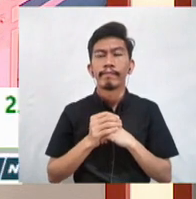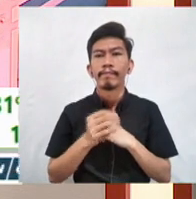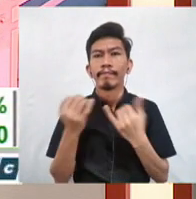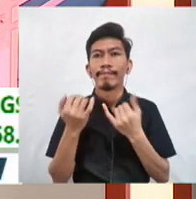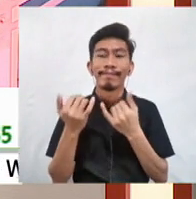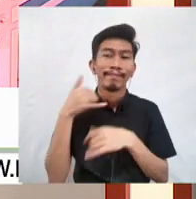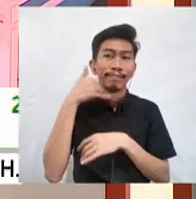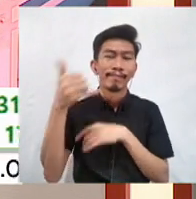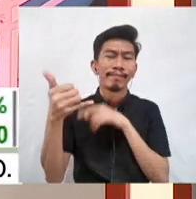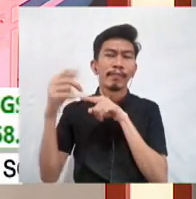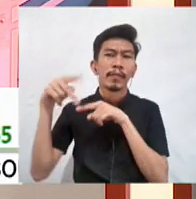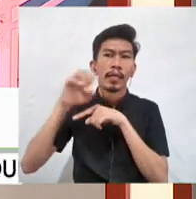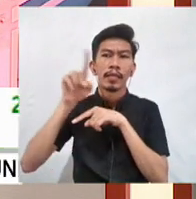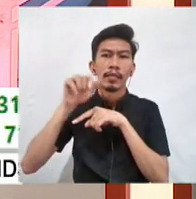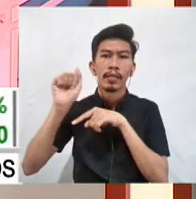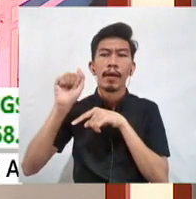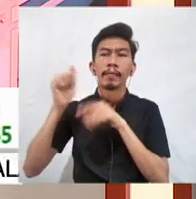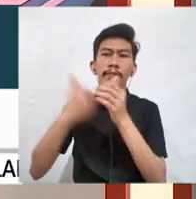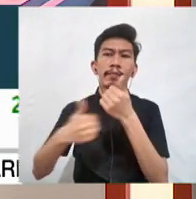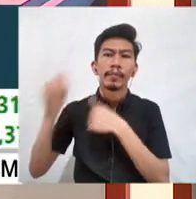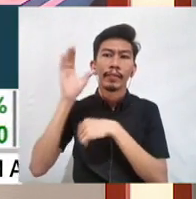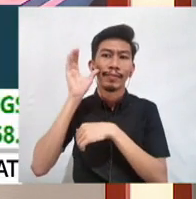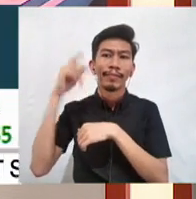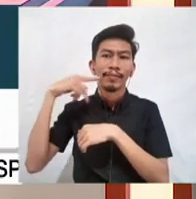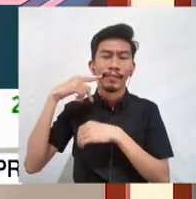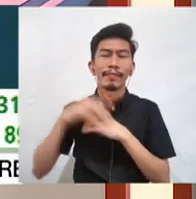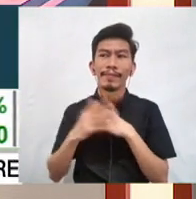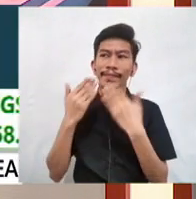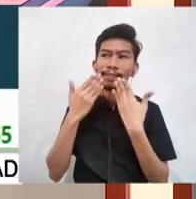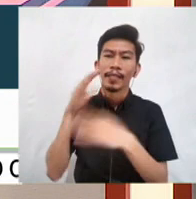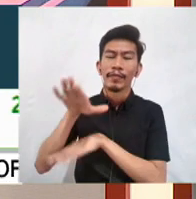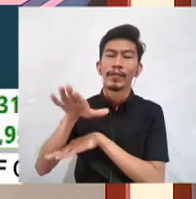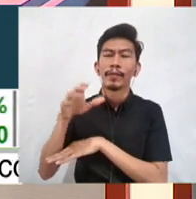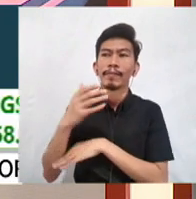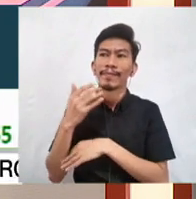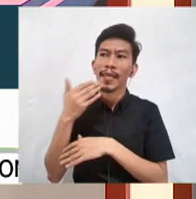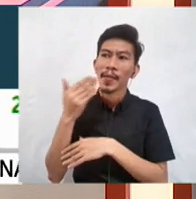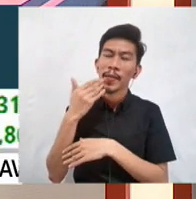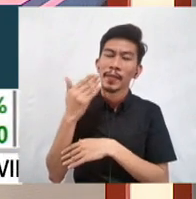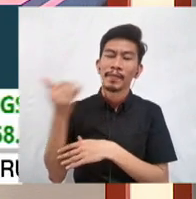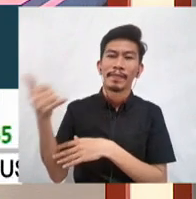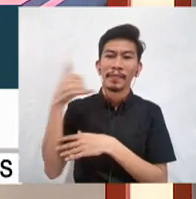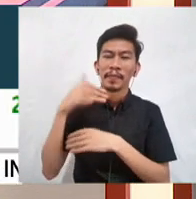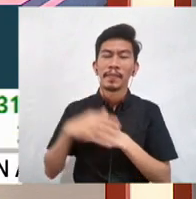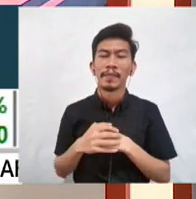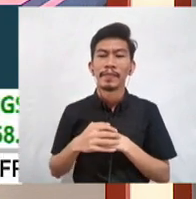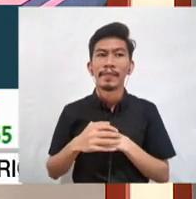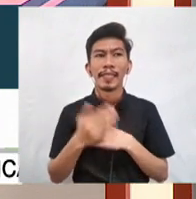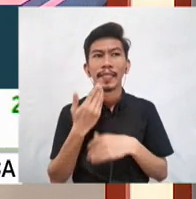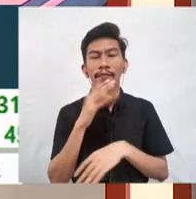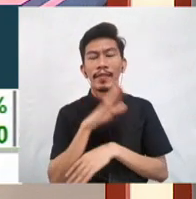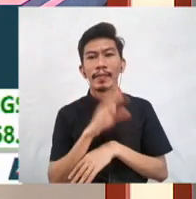PEZA Director General Charito Plaza. Good afternoon, Madam, and thank you so much for taking our call. Hi, good afternoon, Rica, and